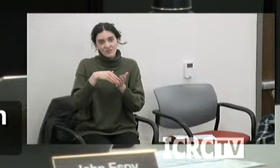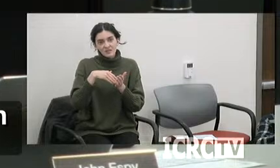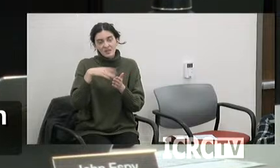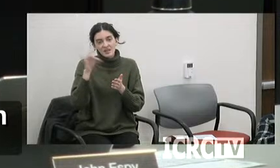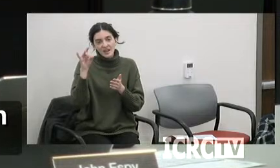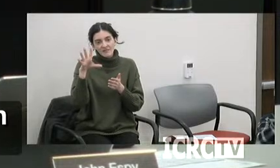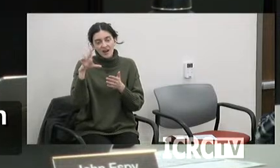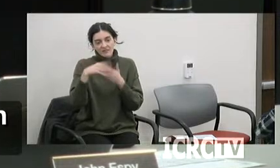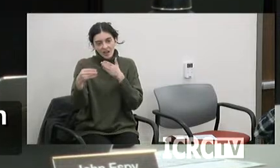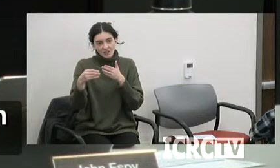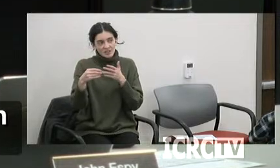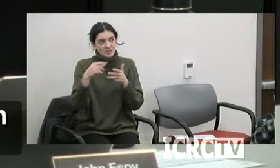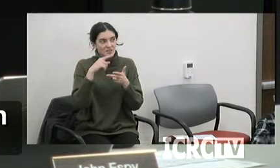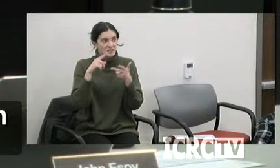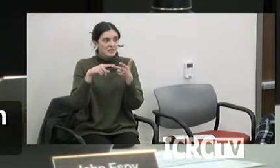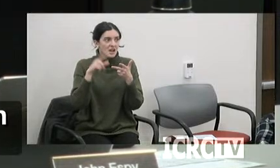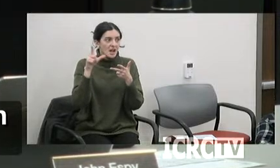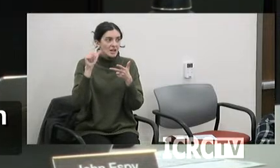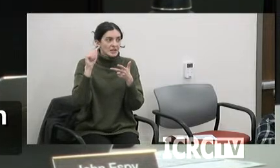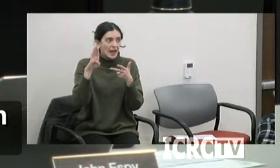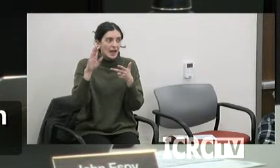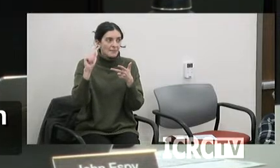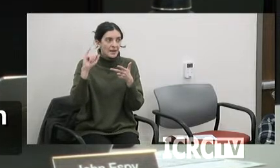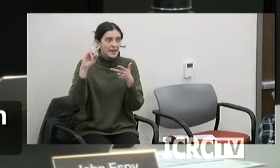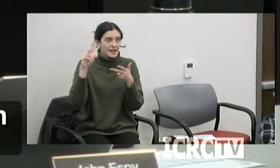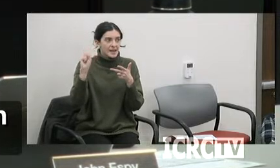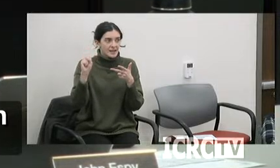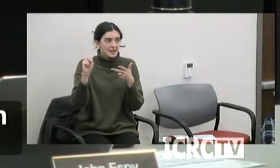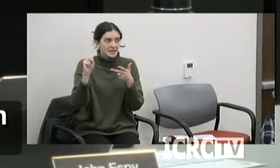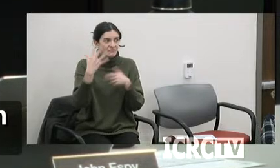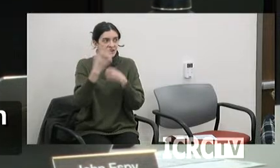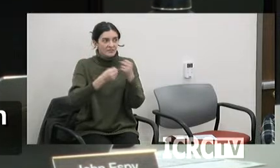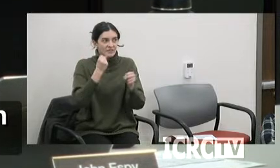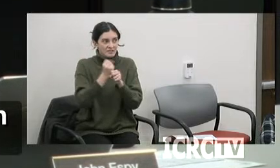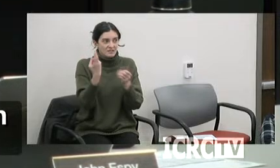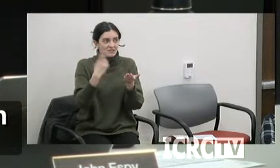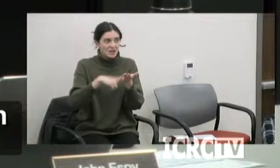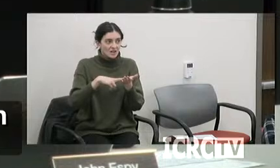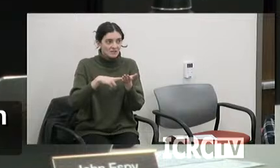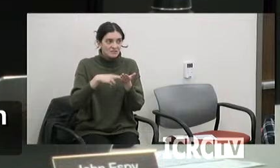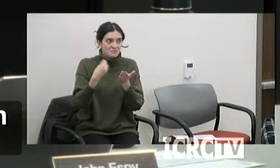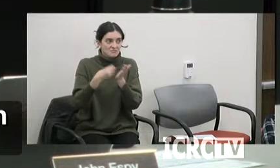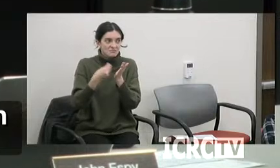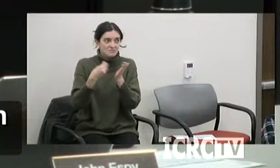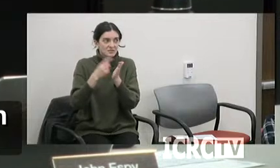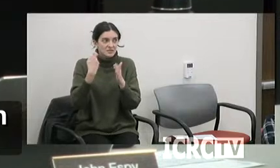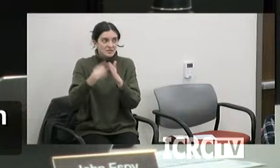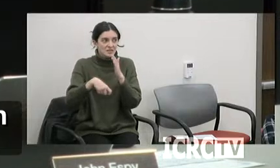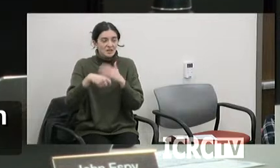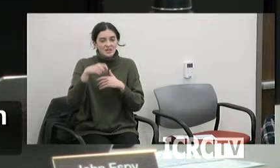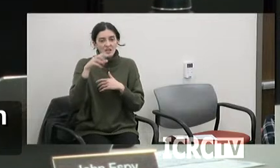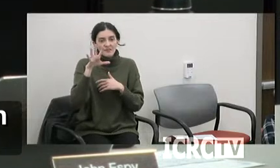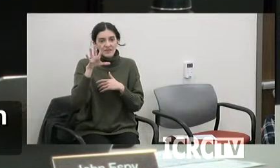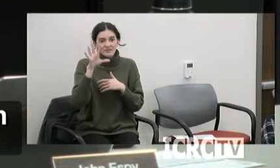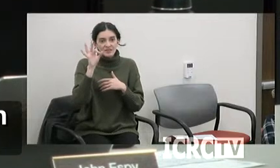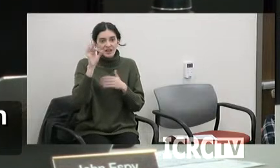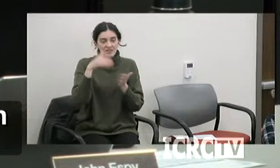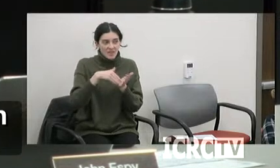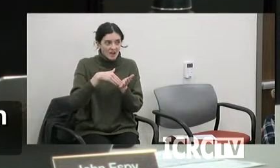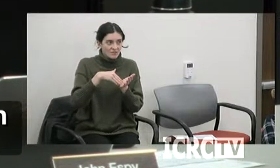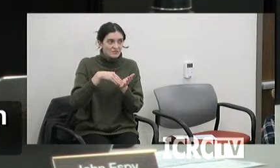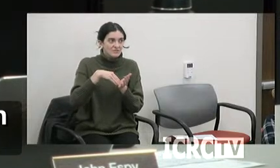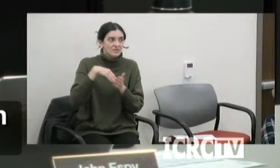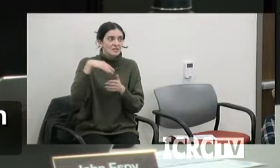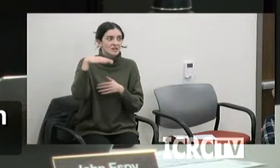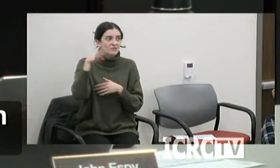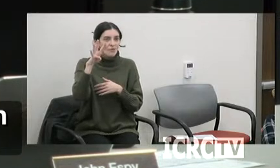$9,085.12. Lab Aids Science Programs, 5-year contract, total of $59,400. And